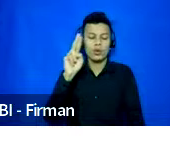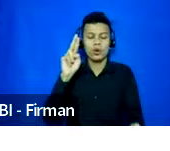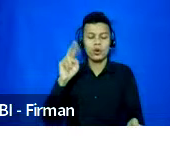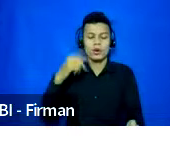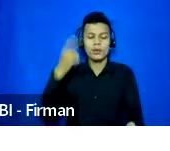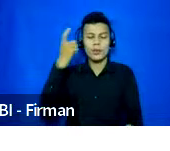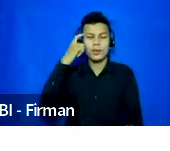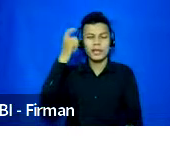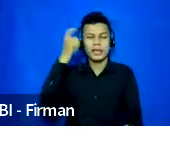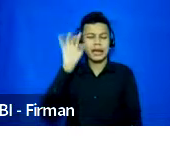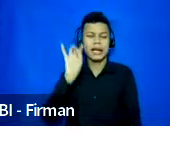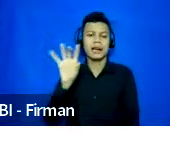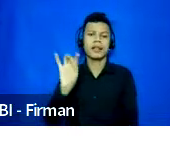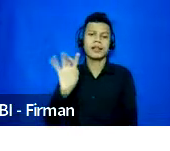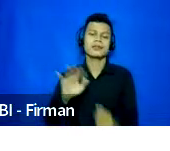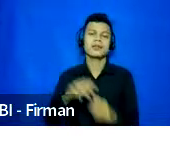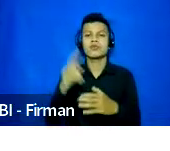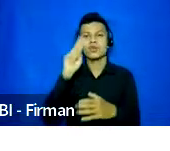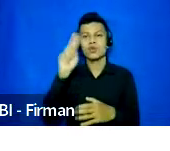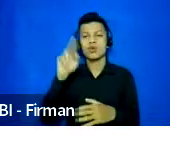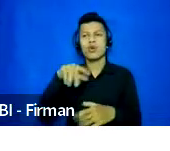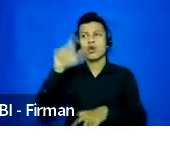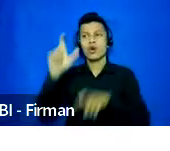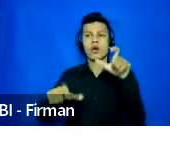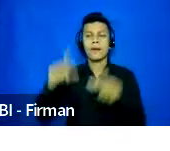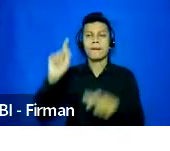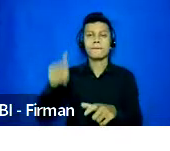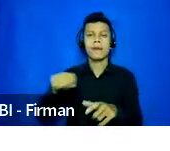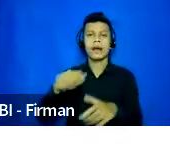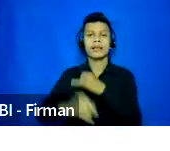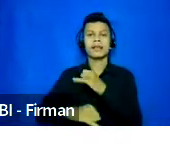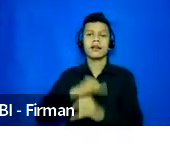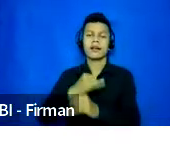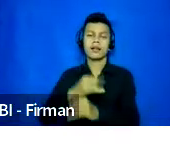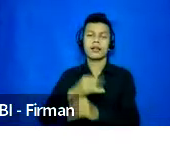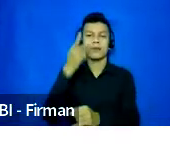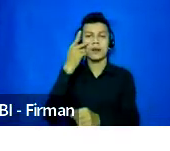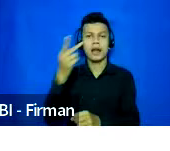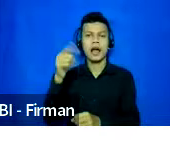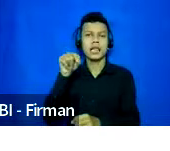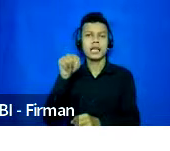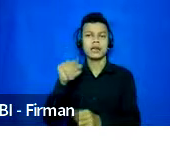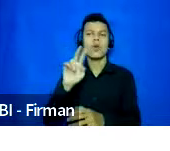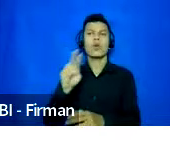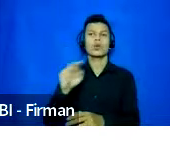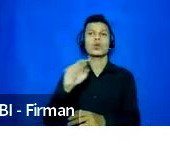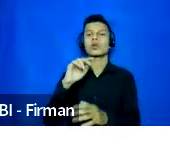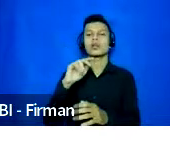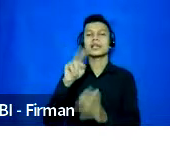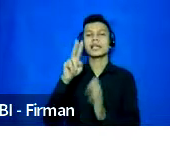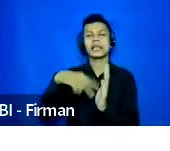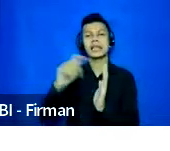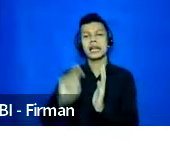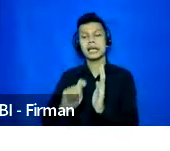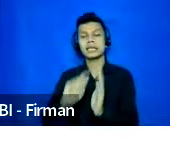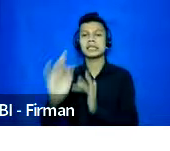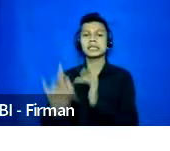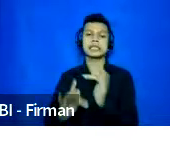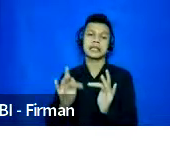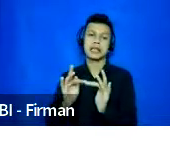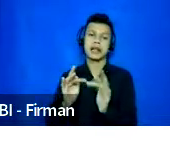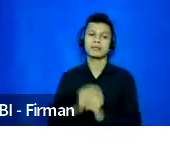is as part of the digital literacy that has been mentioned earlier. Second example